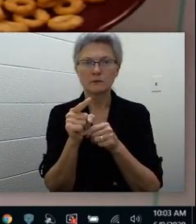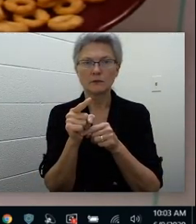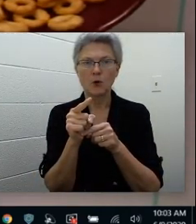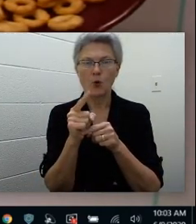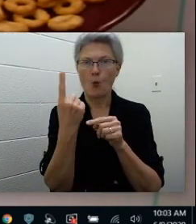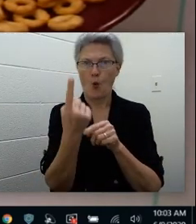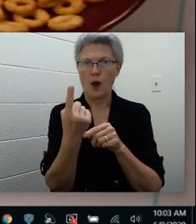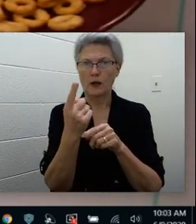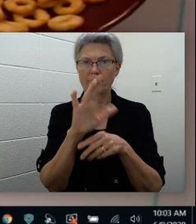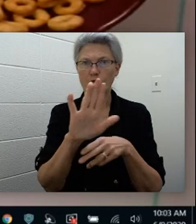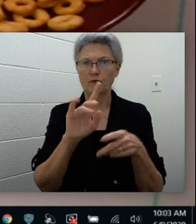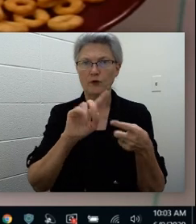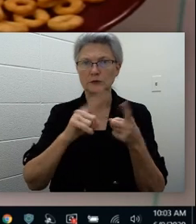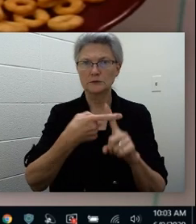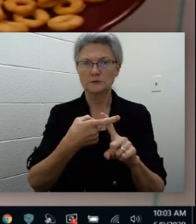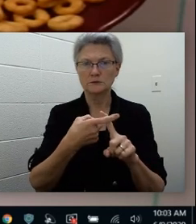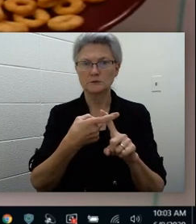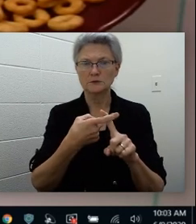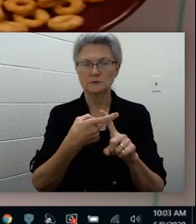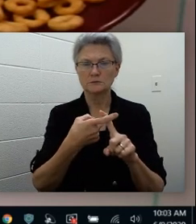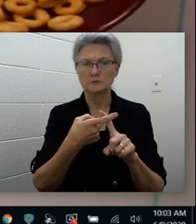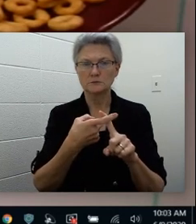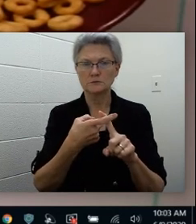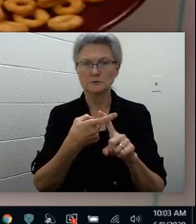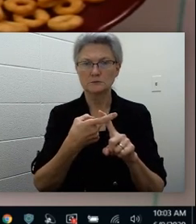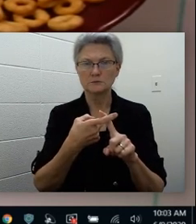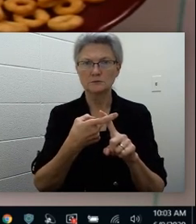for one of Andrea's friends.